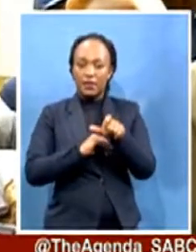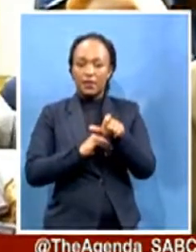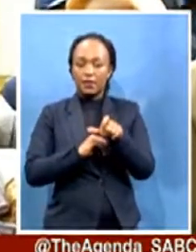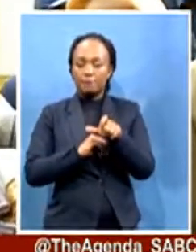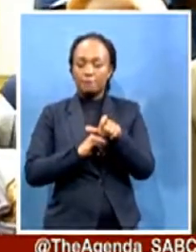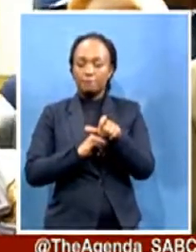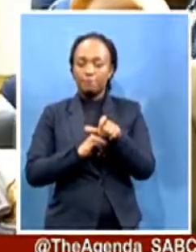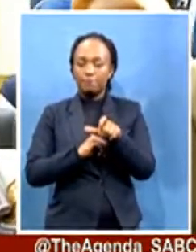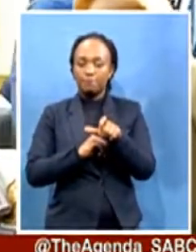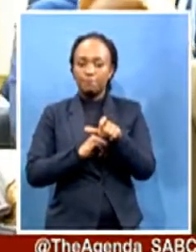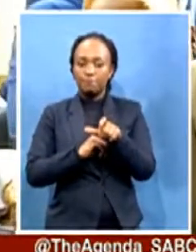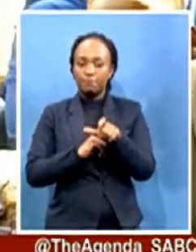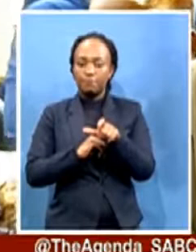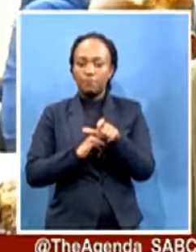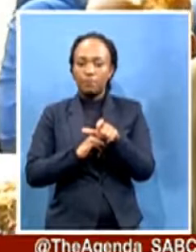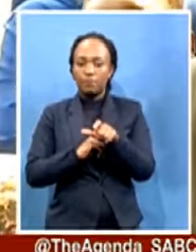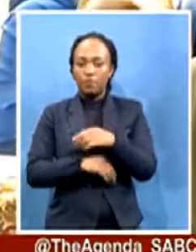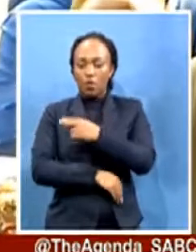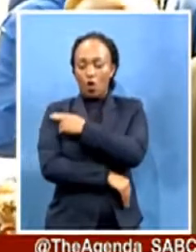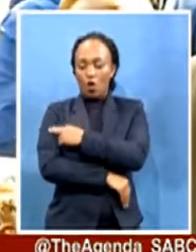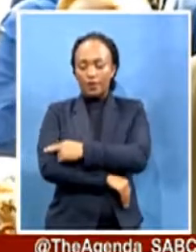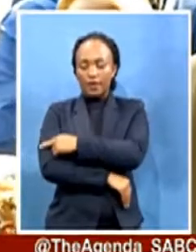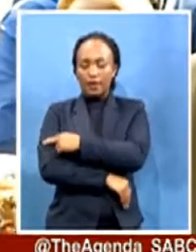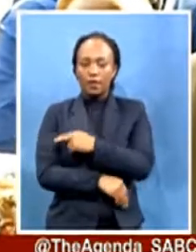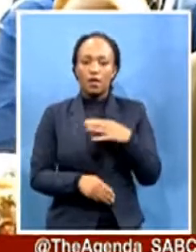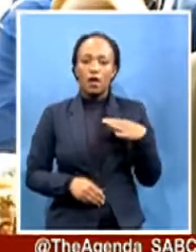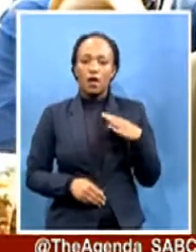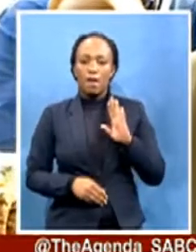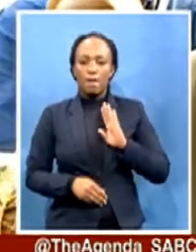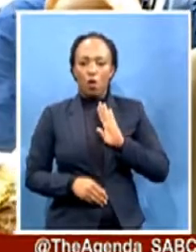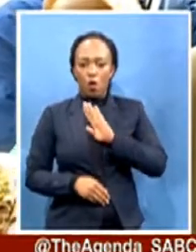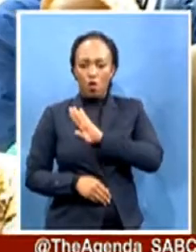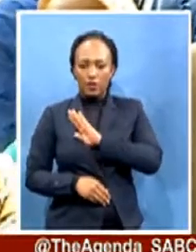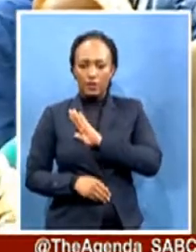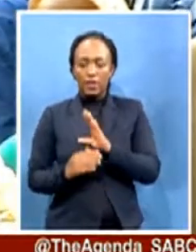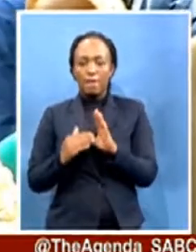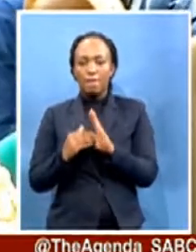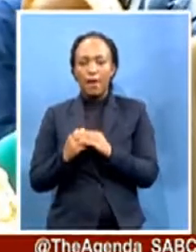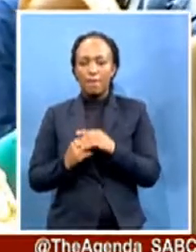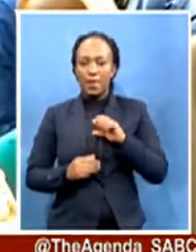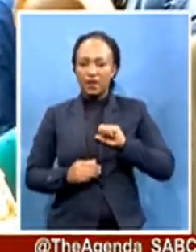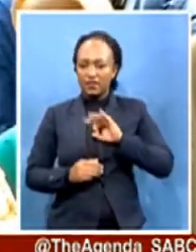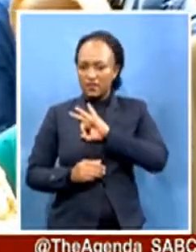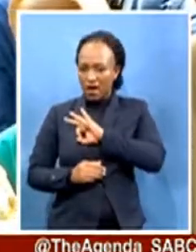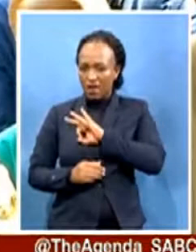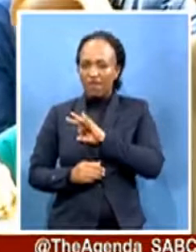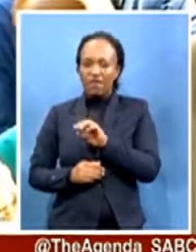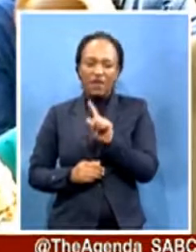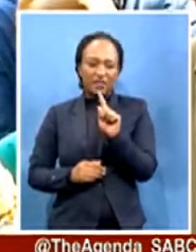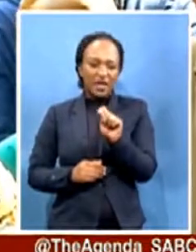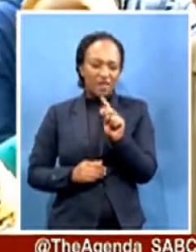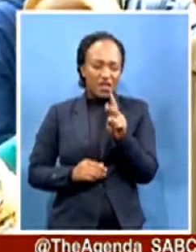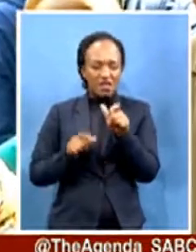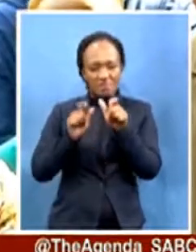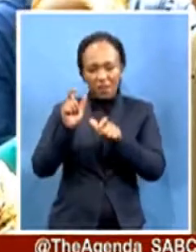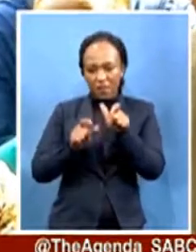hospital board, and the members of staff and media who are present here. We just asked, I